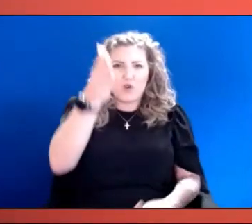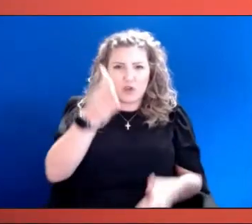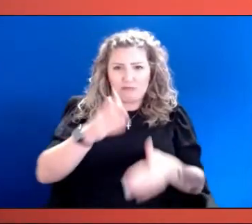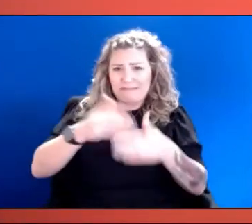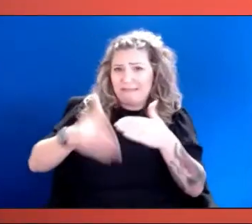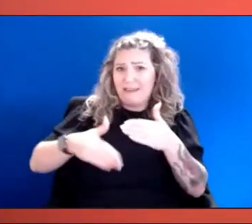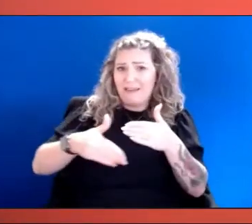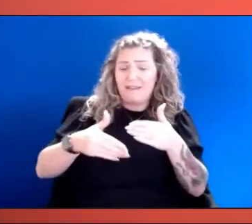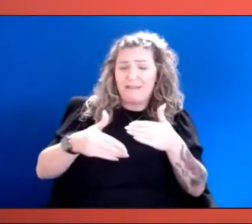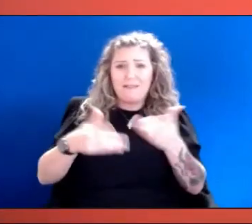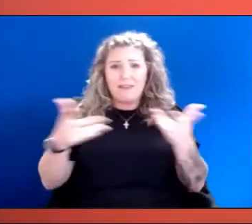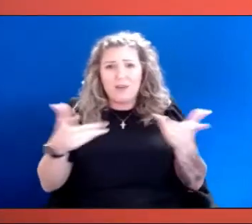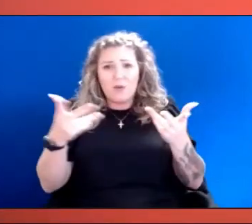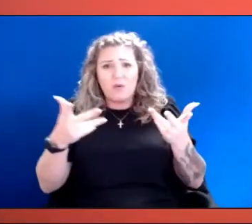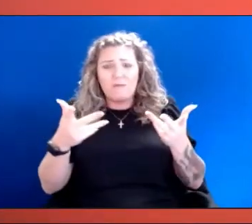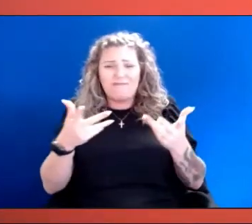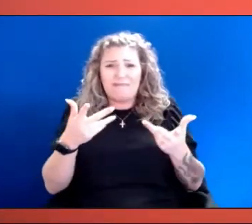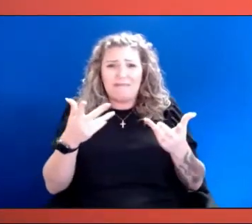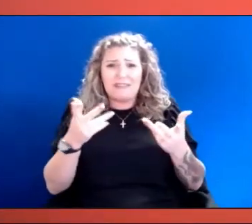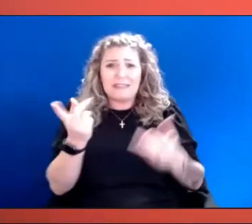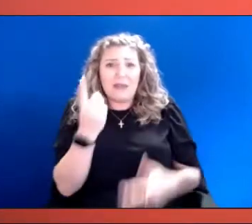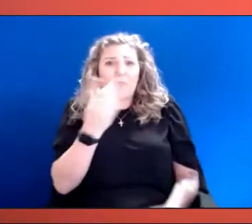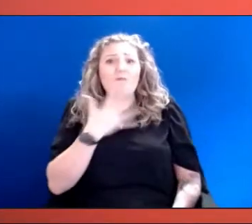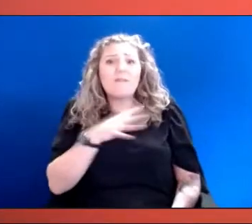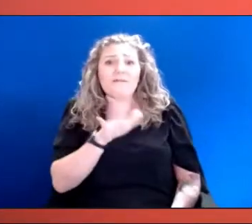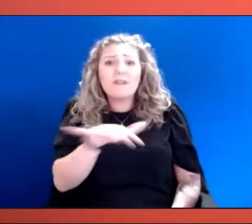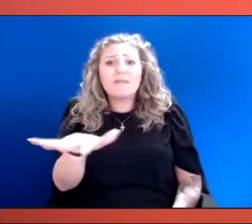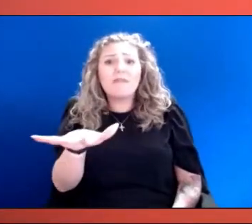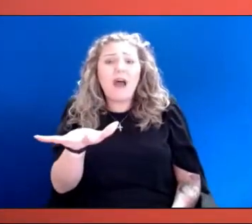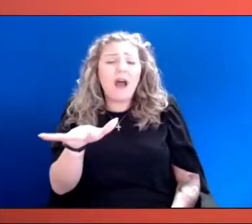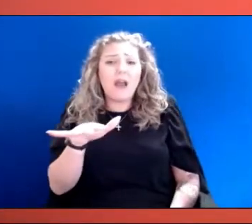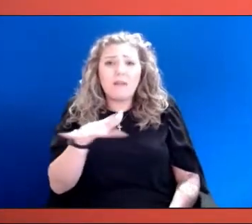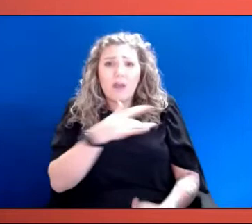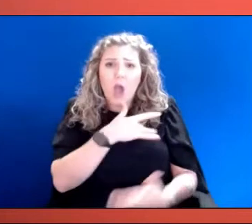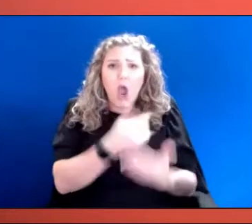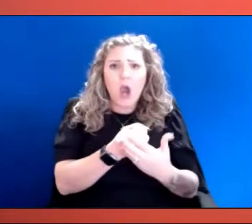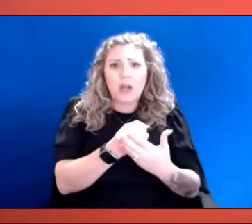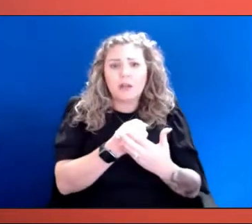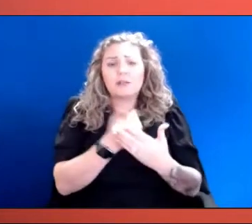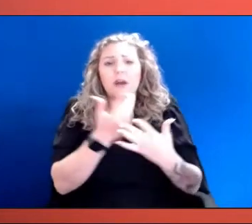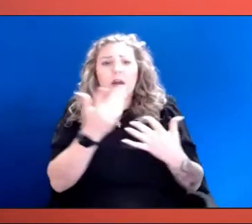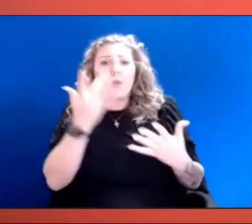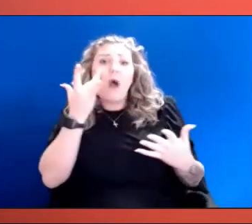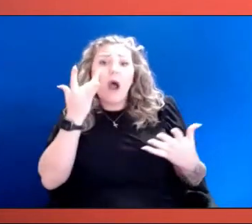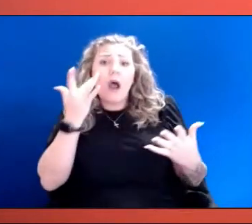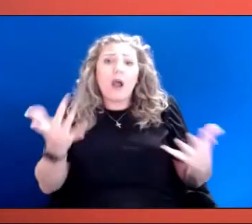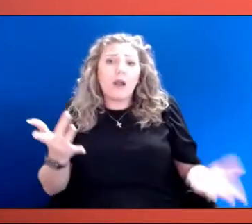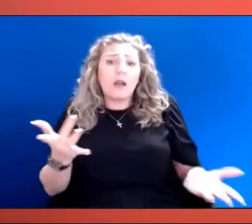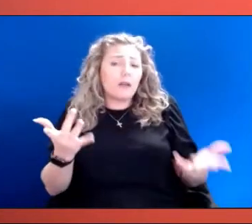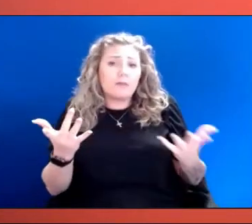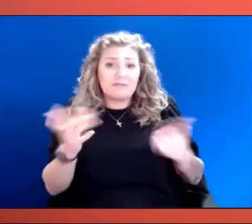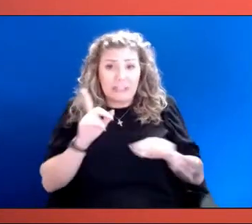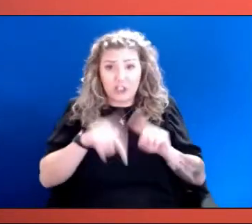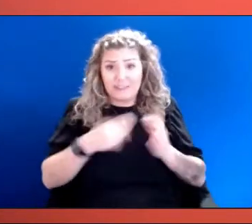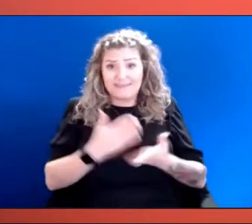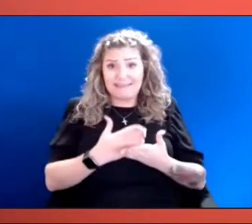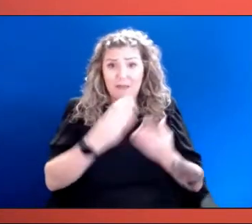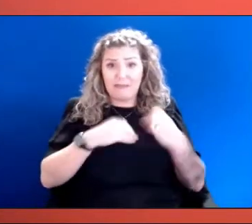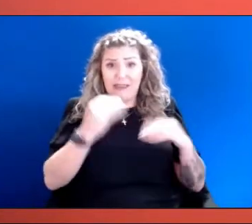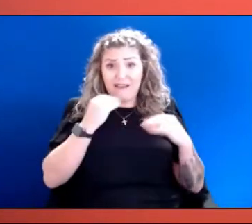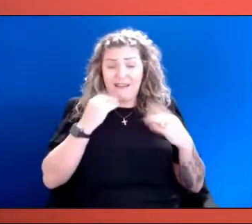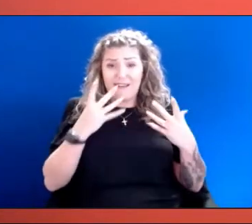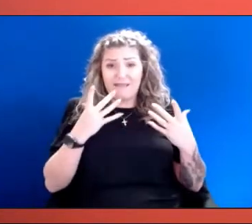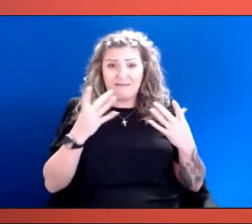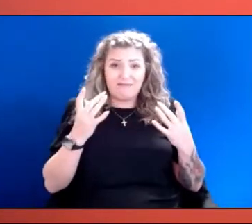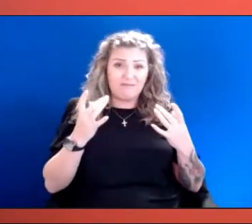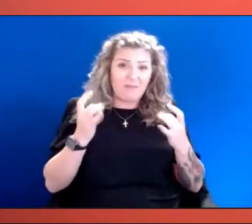who's, 55 years old and has had a heart attack, and it's because they just couldn't stop eating and